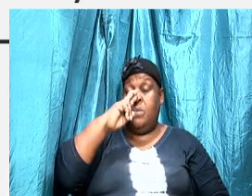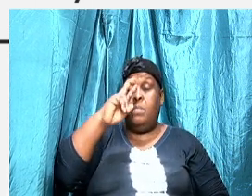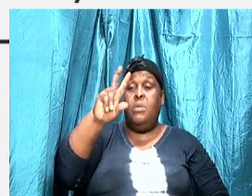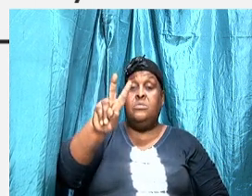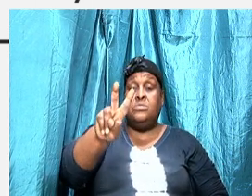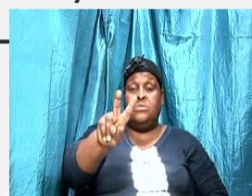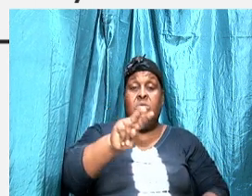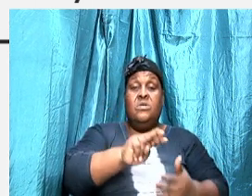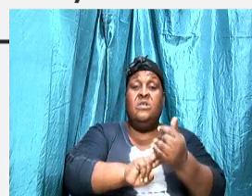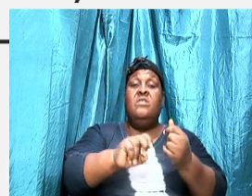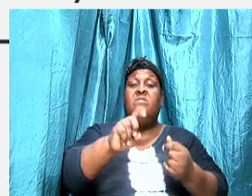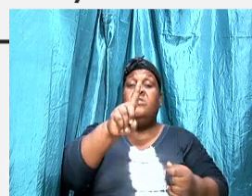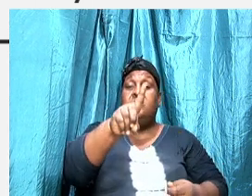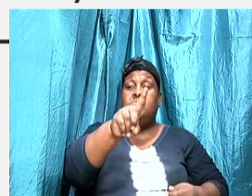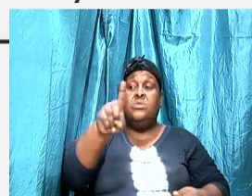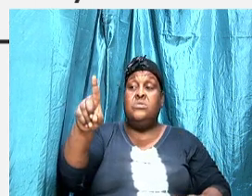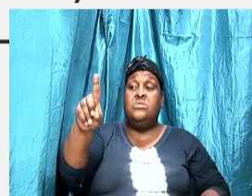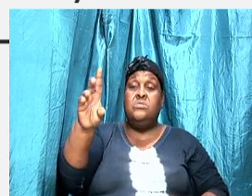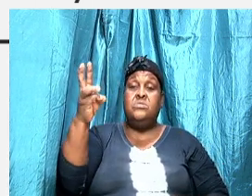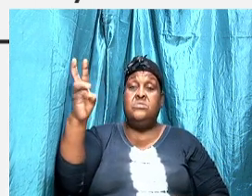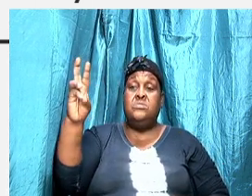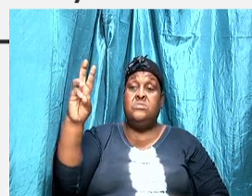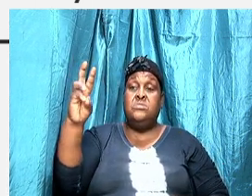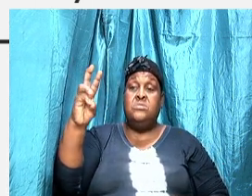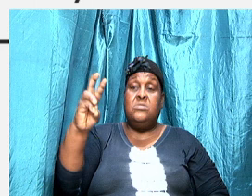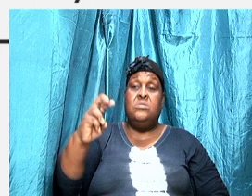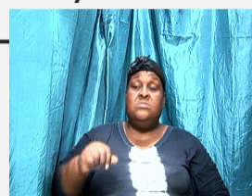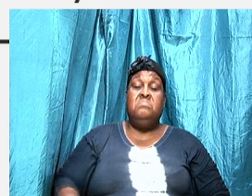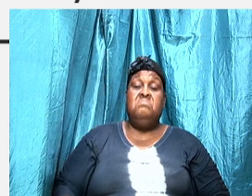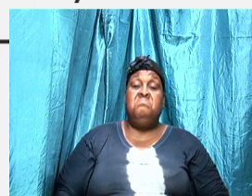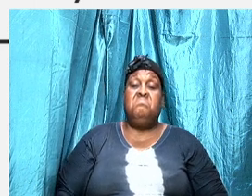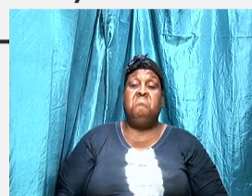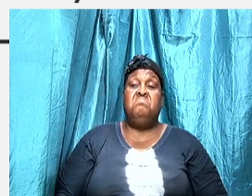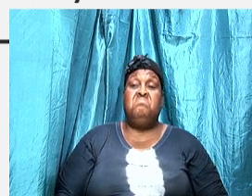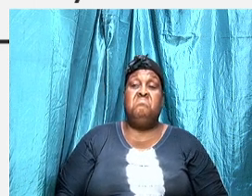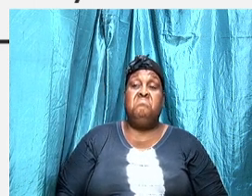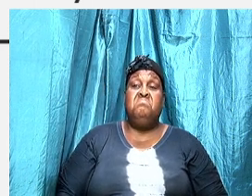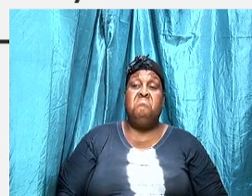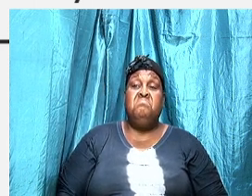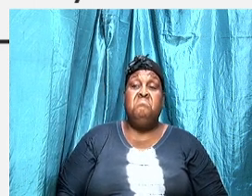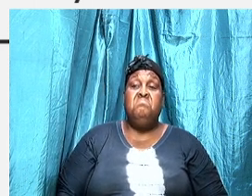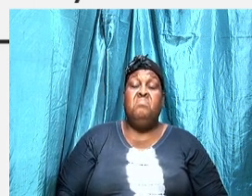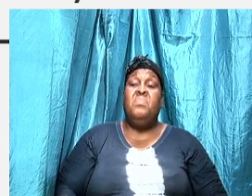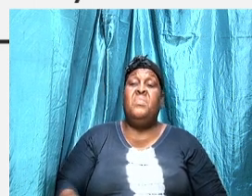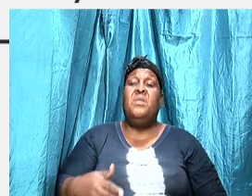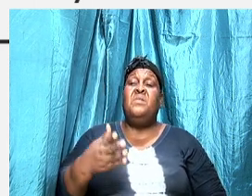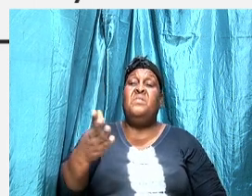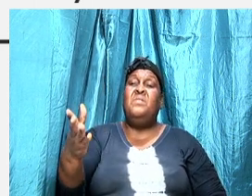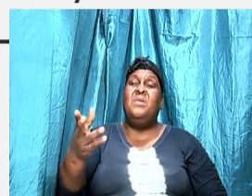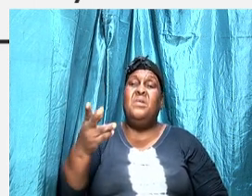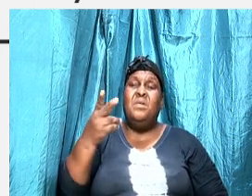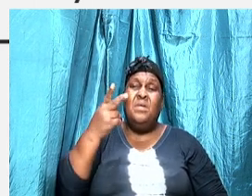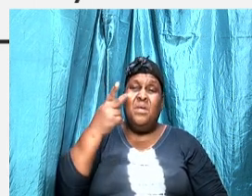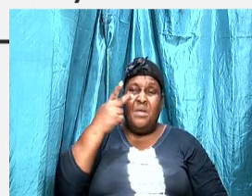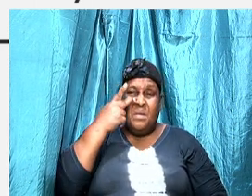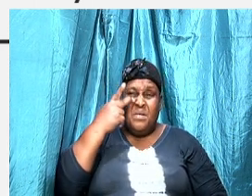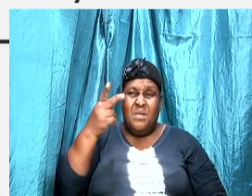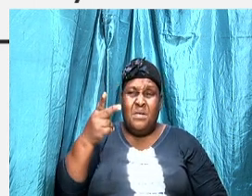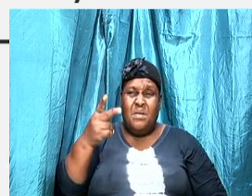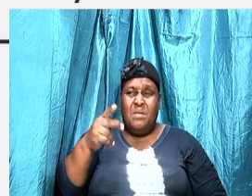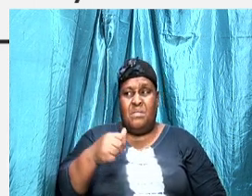verse 1-16. They are indignant at other people's sins while